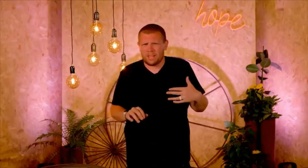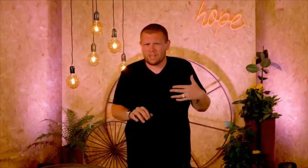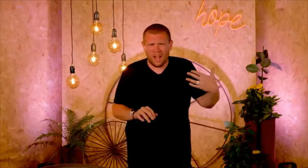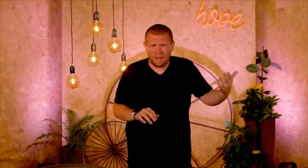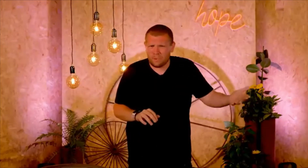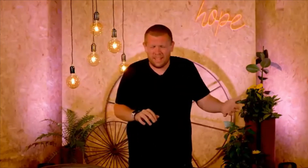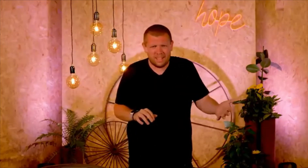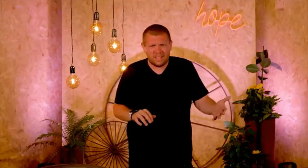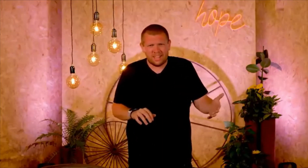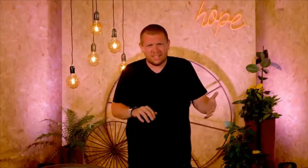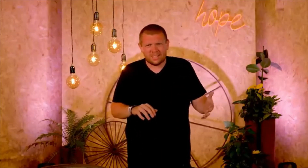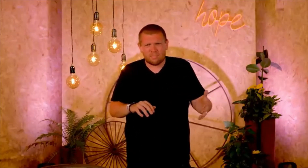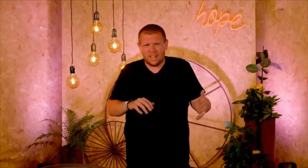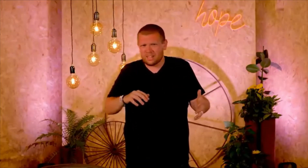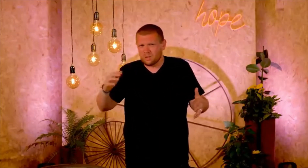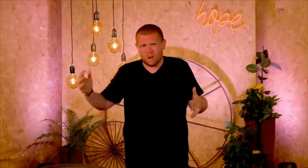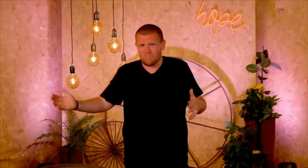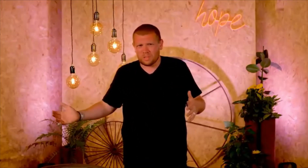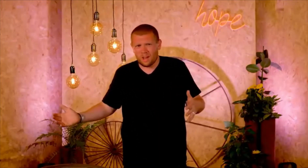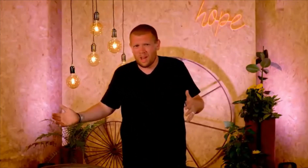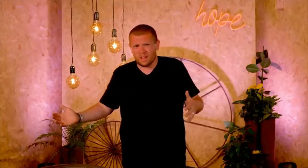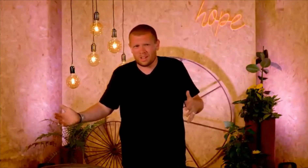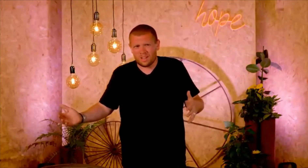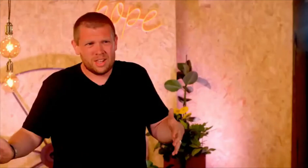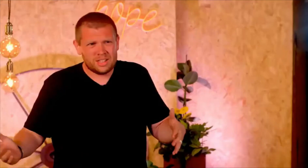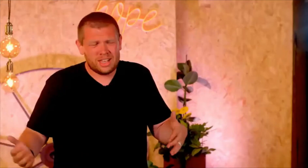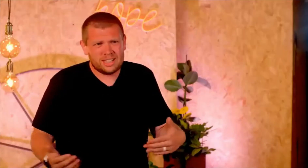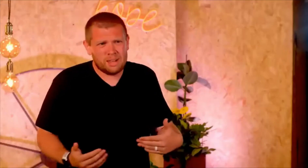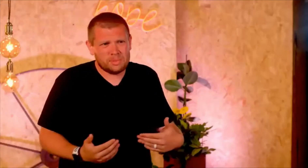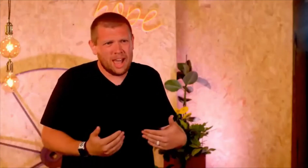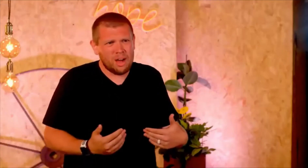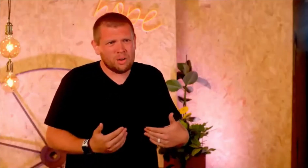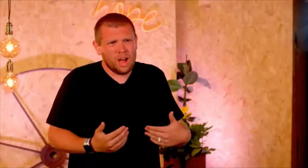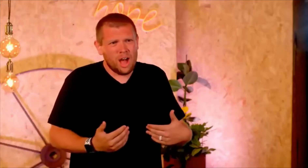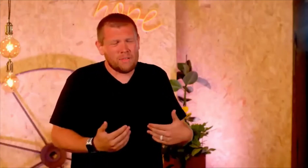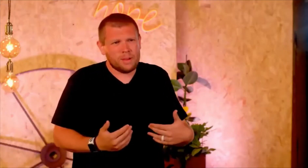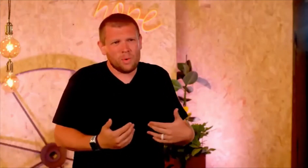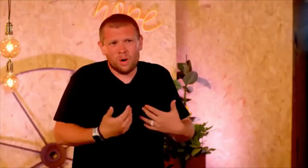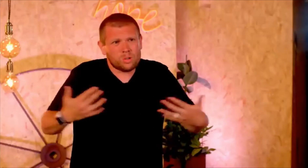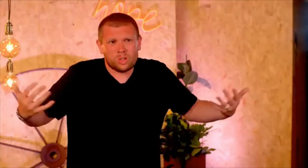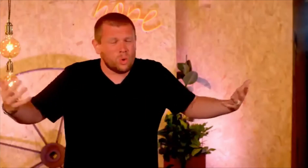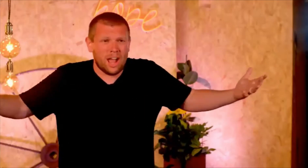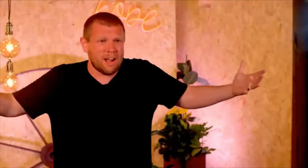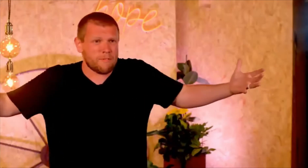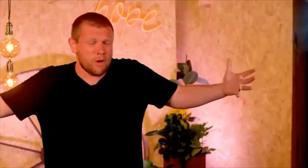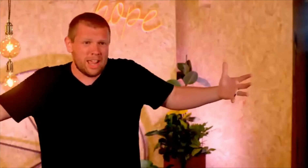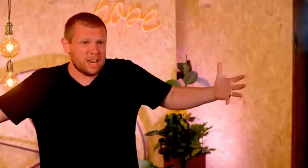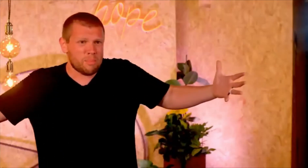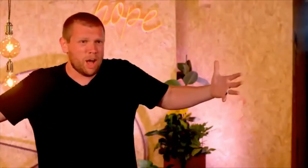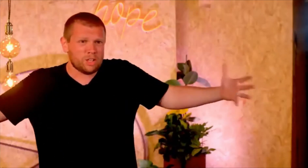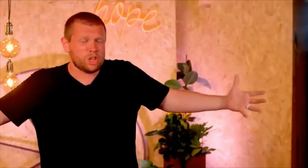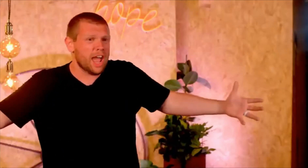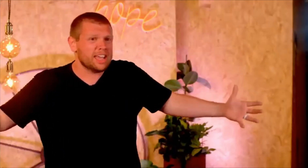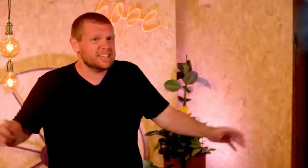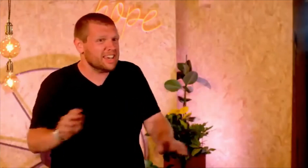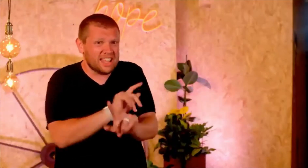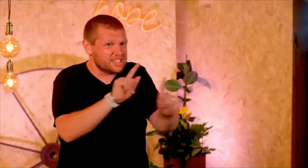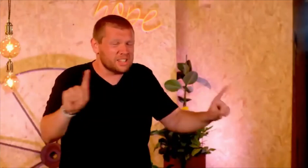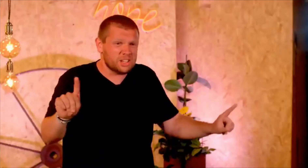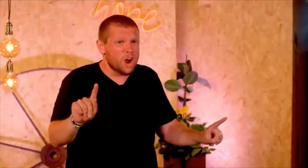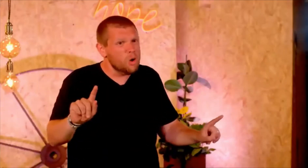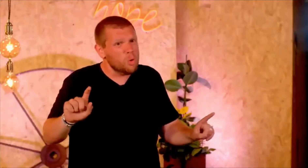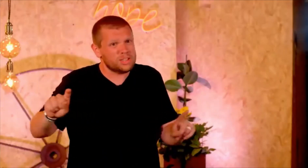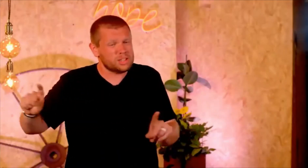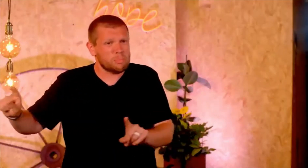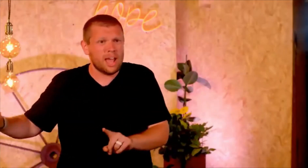these people make you happy? Do they make you go berserk? See, deep down I think we all just want to have freedom unchained, an